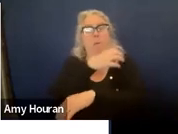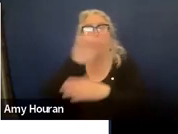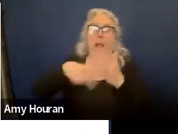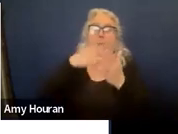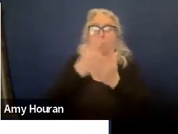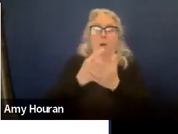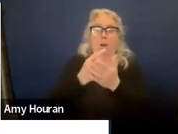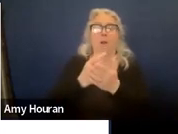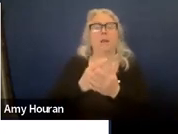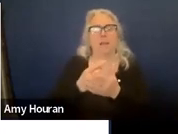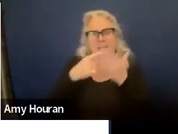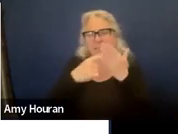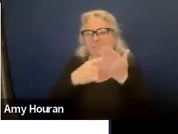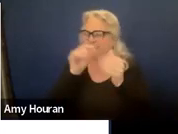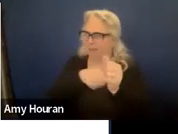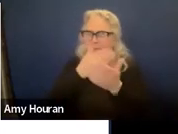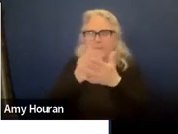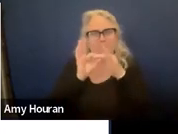things transition.